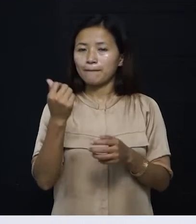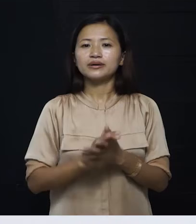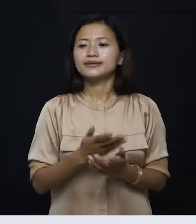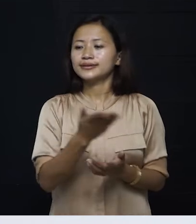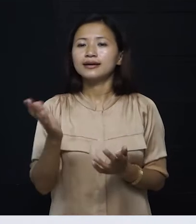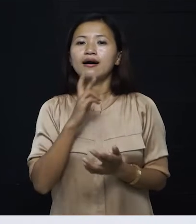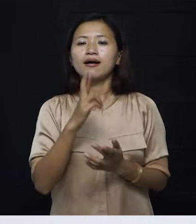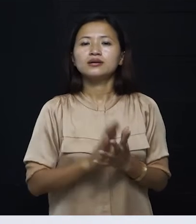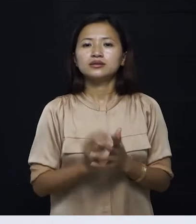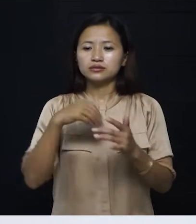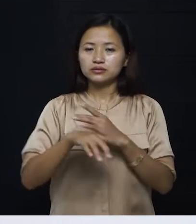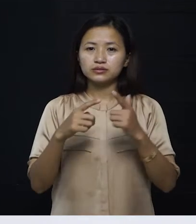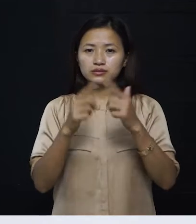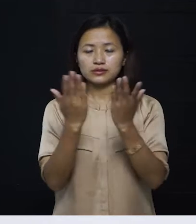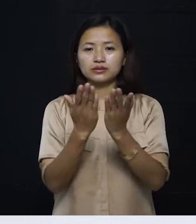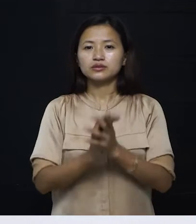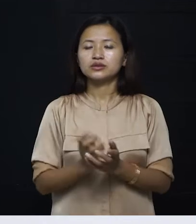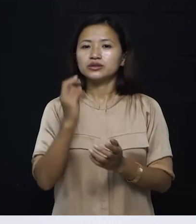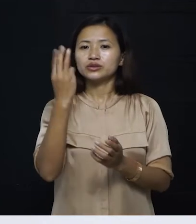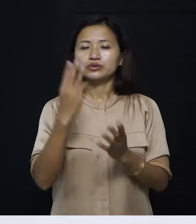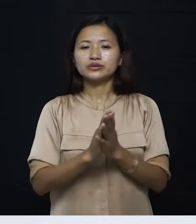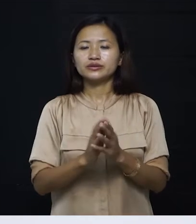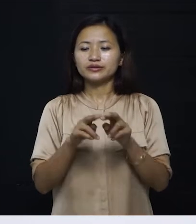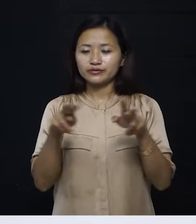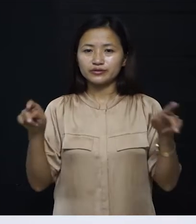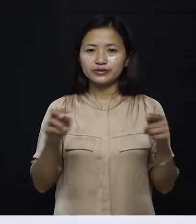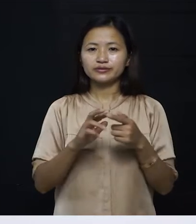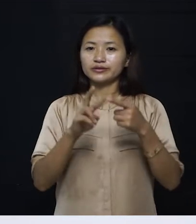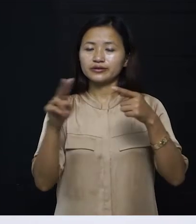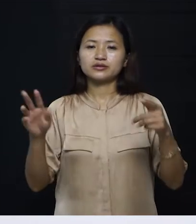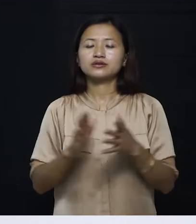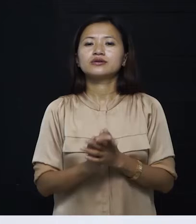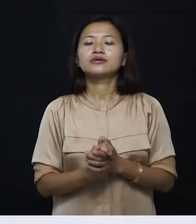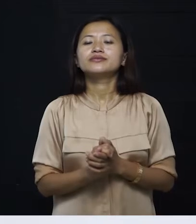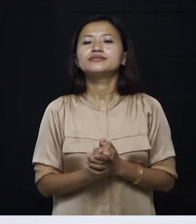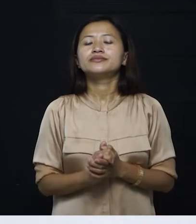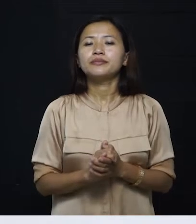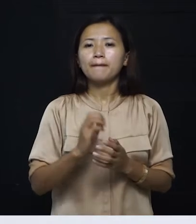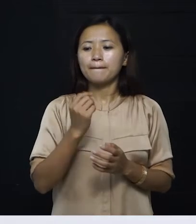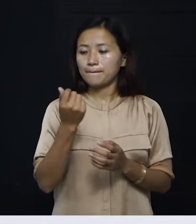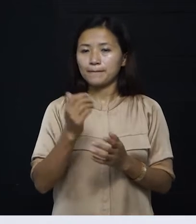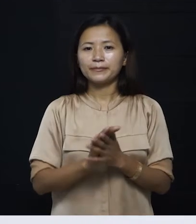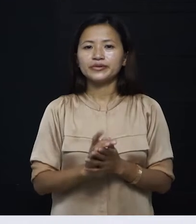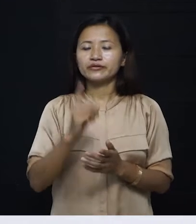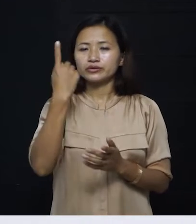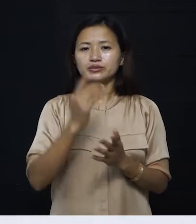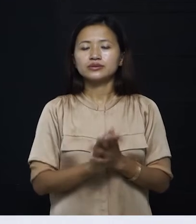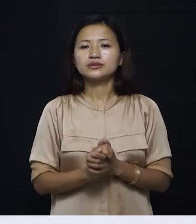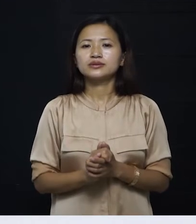are, in your textbook, they have mentioned 3 different kinds of money, okay? The first one is, we call it